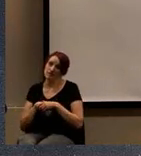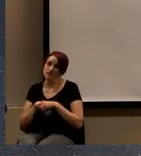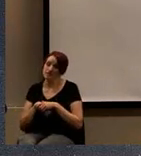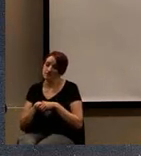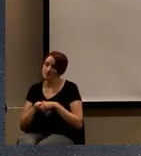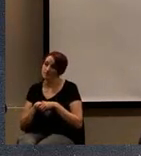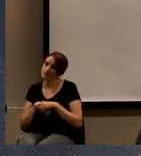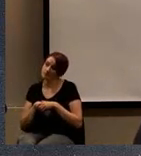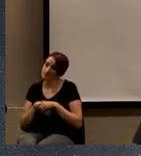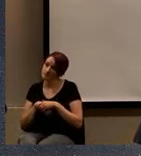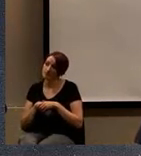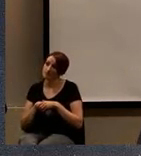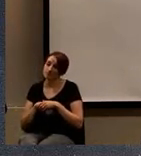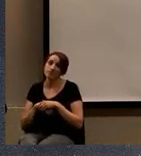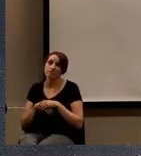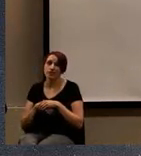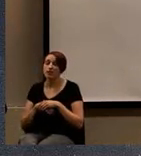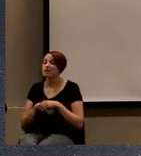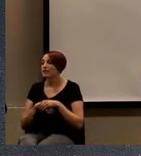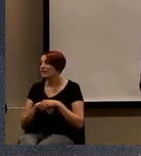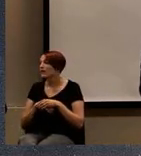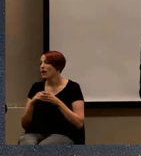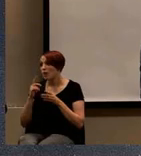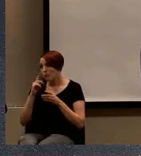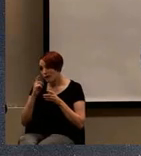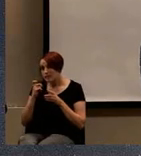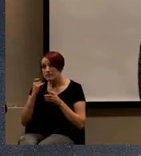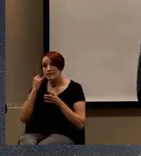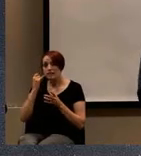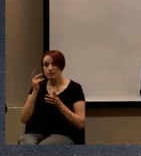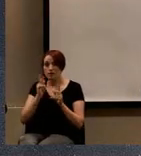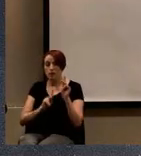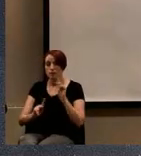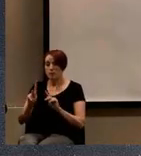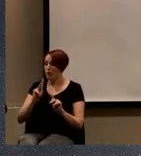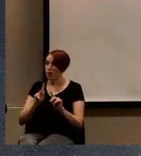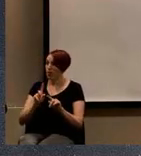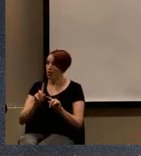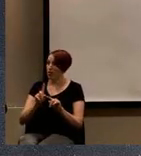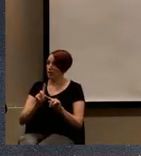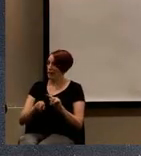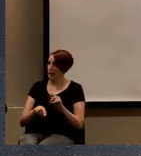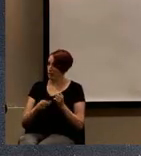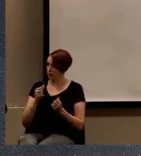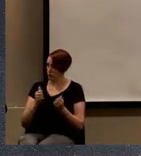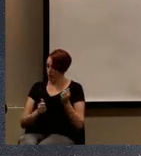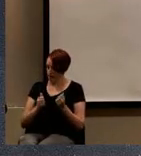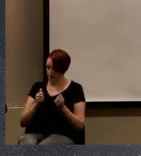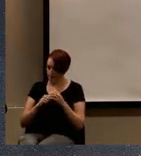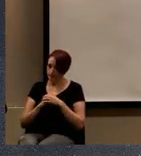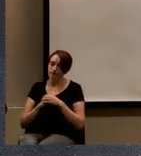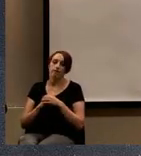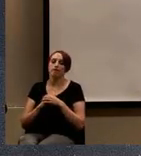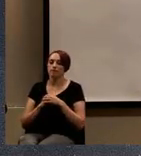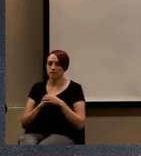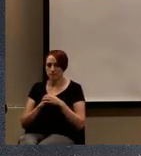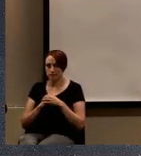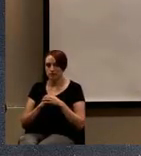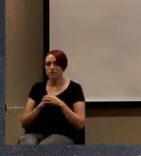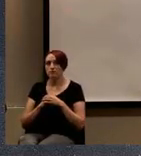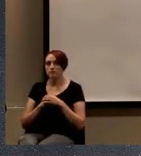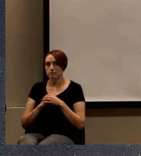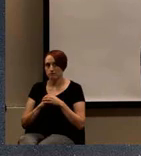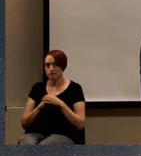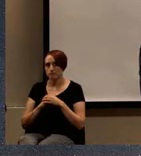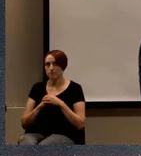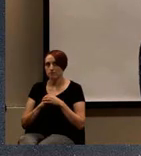as people lose their ability to drive, and as we'll talk about in a few minutes, it changes for, you know, it's different for everyone. The effects